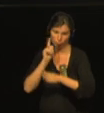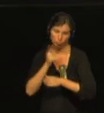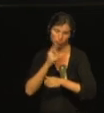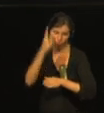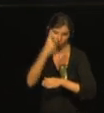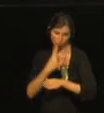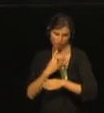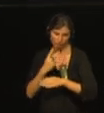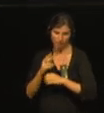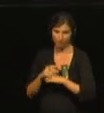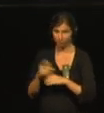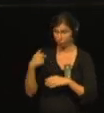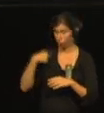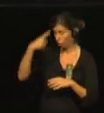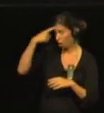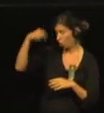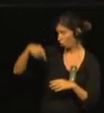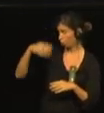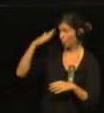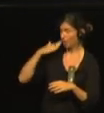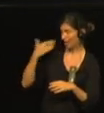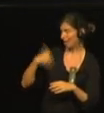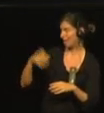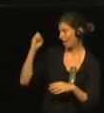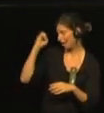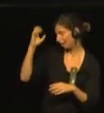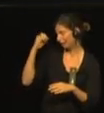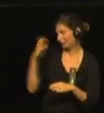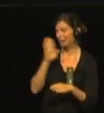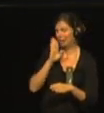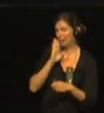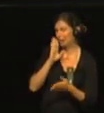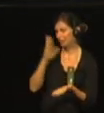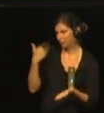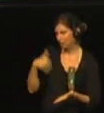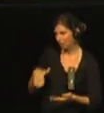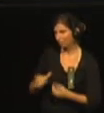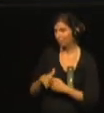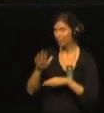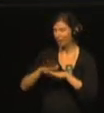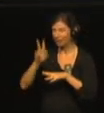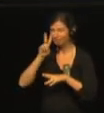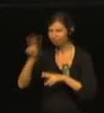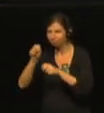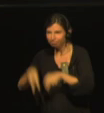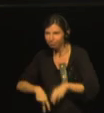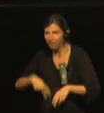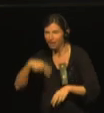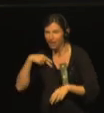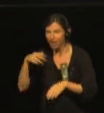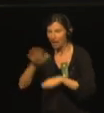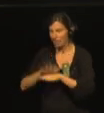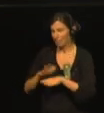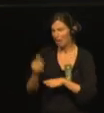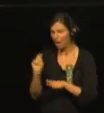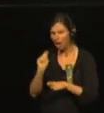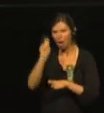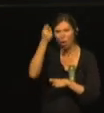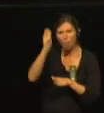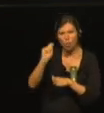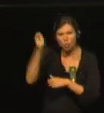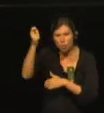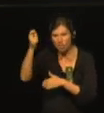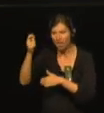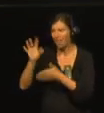It is so that in order to get an overview of the opportunities and services for people with deafblindness in